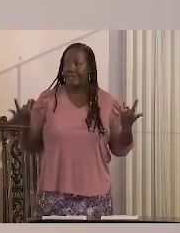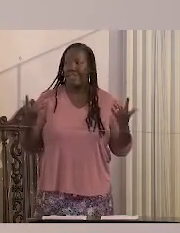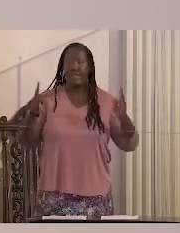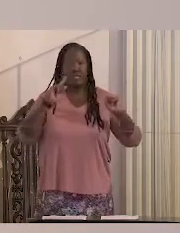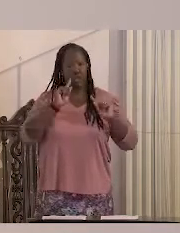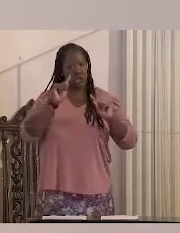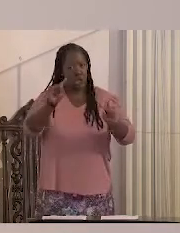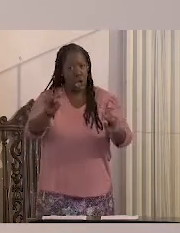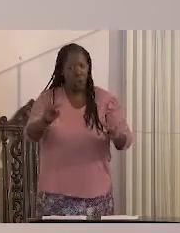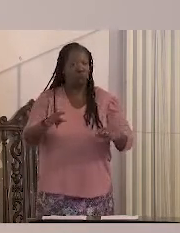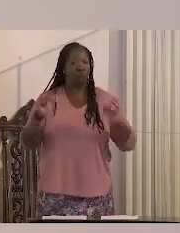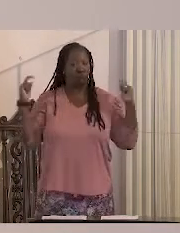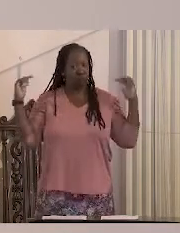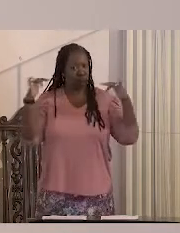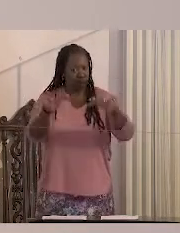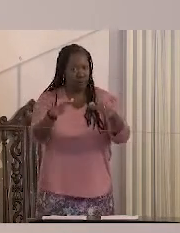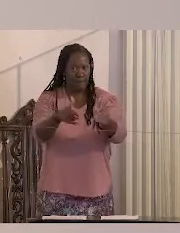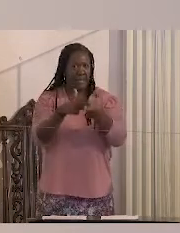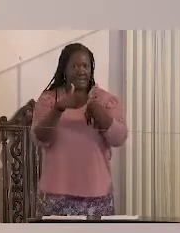and turn out for.